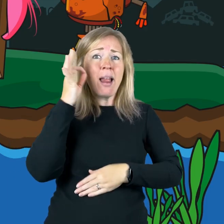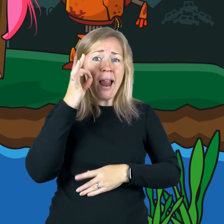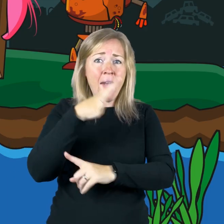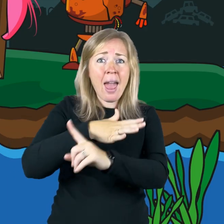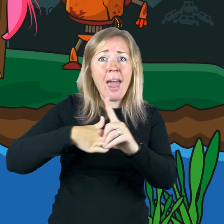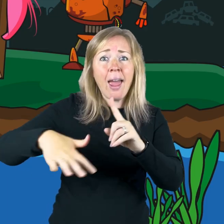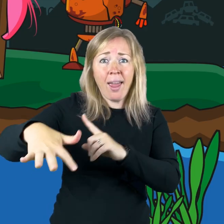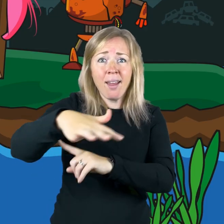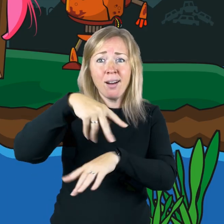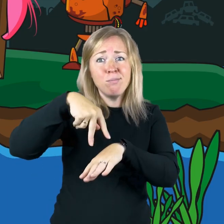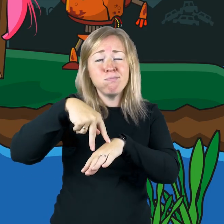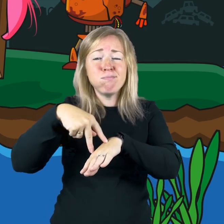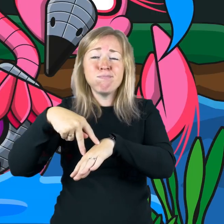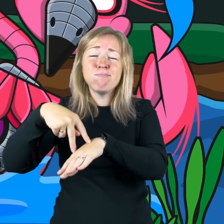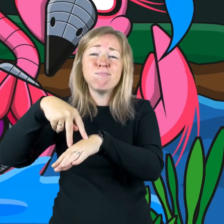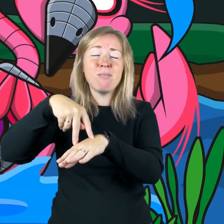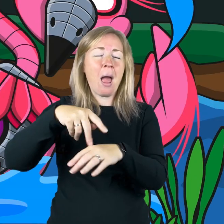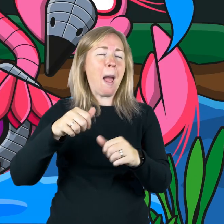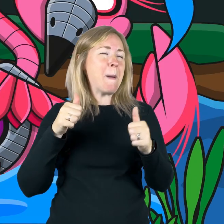lake's surface.